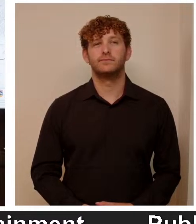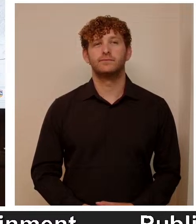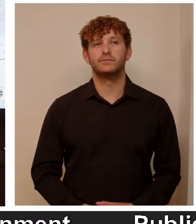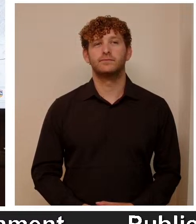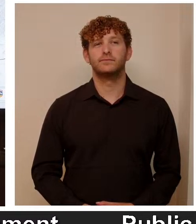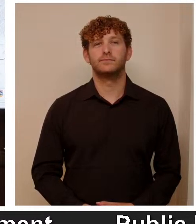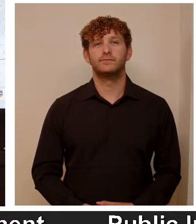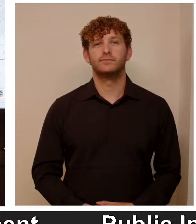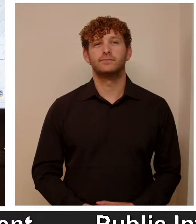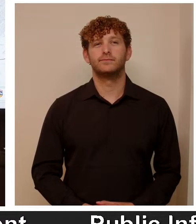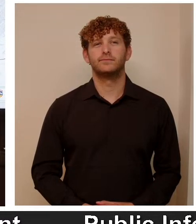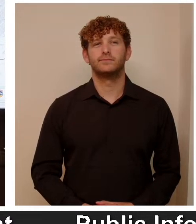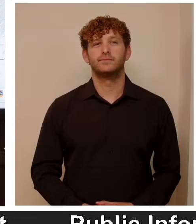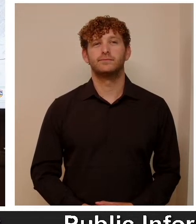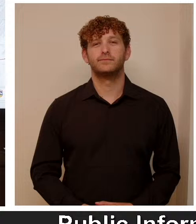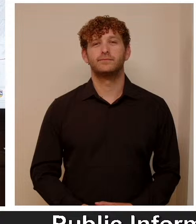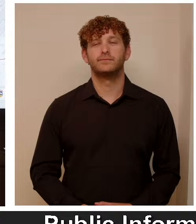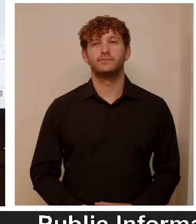grabación.